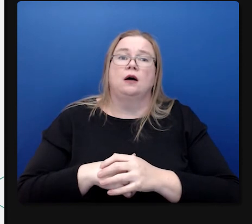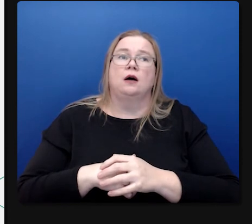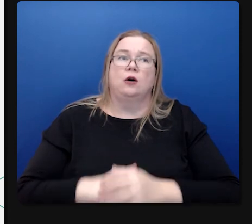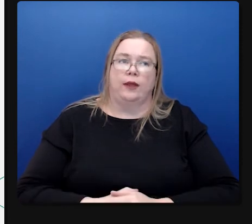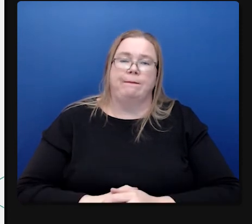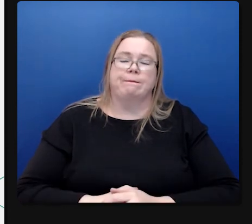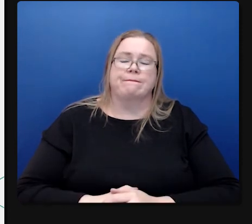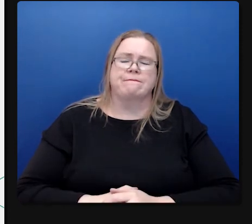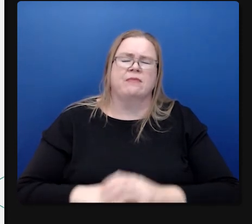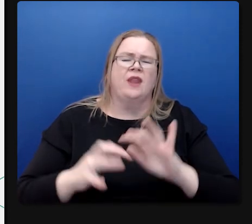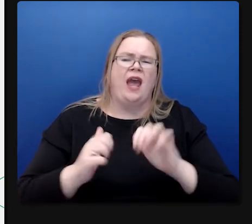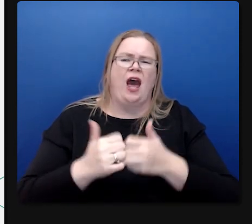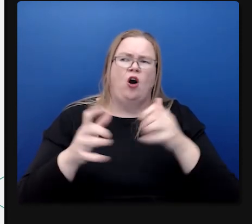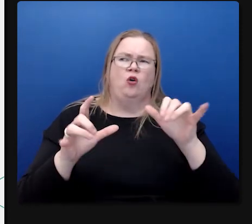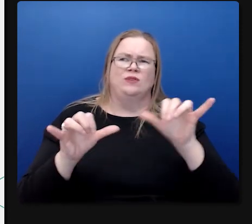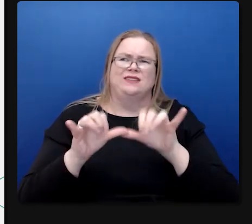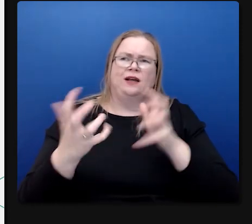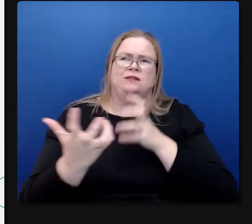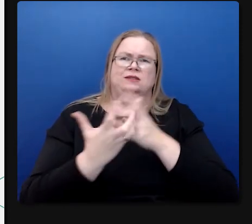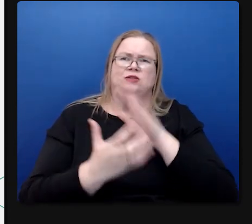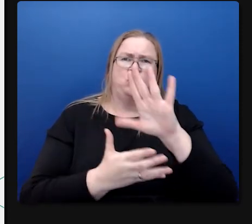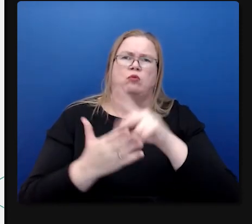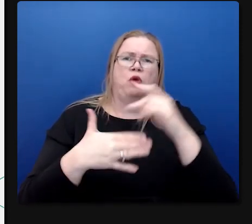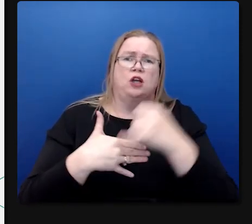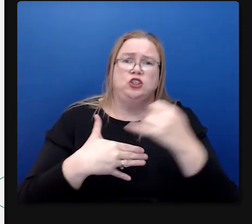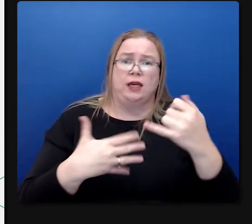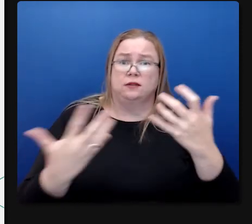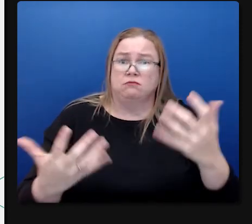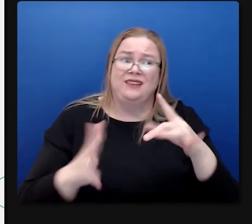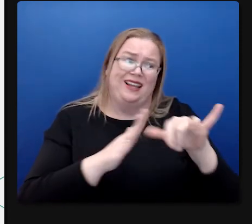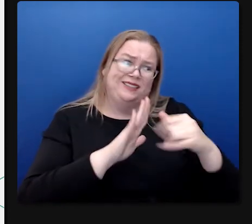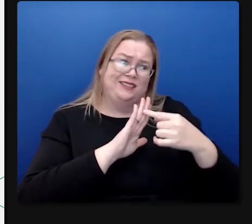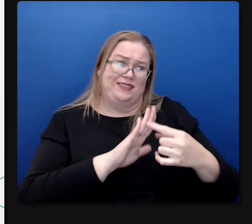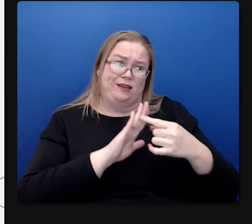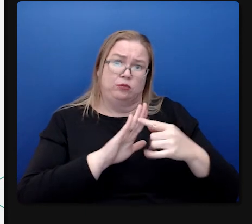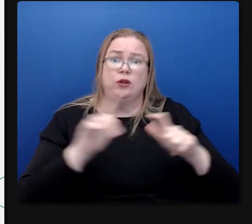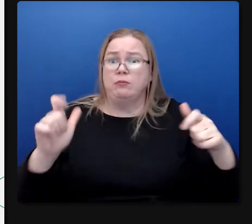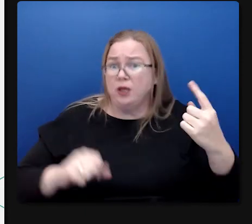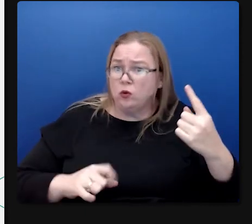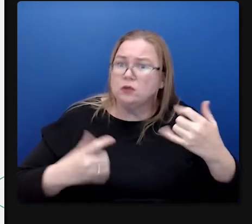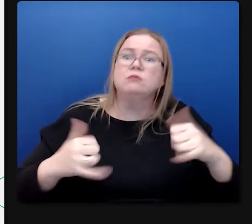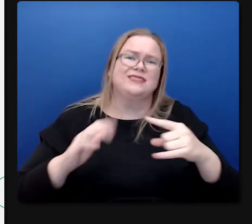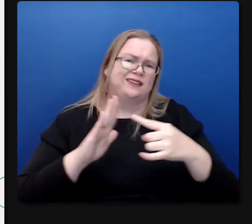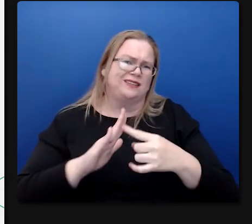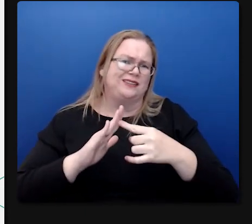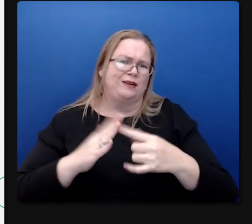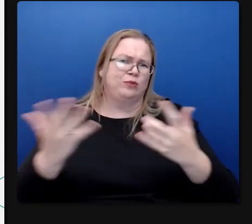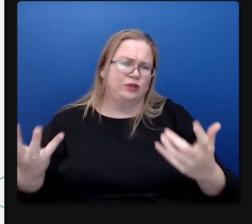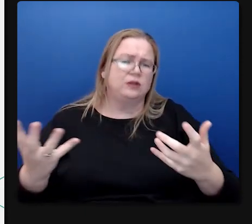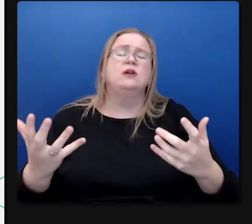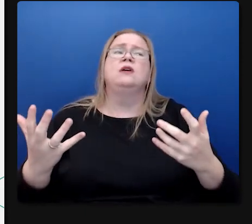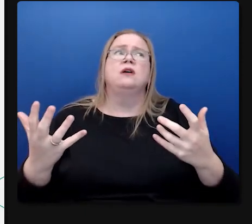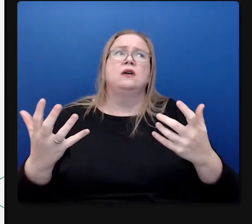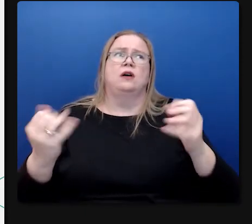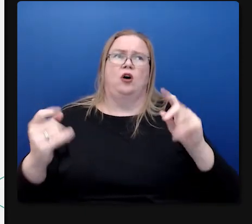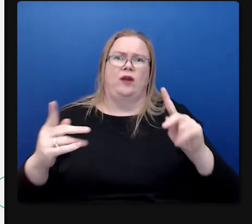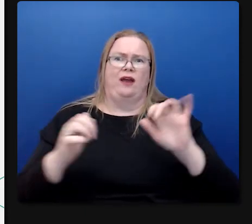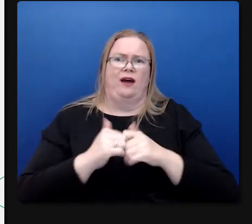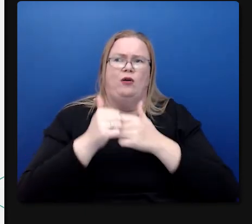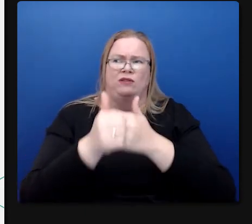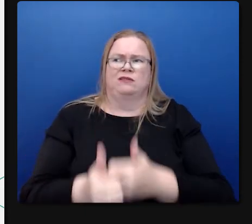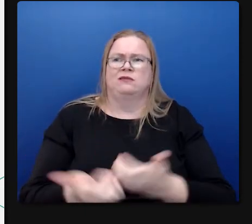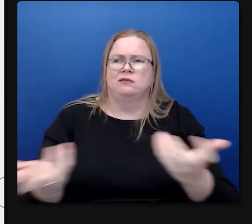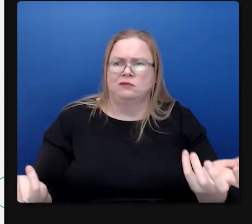But how does this actually scale up to your project, though? That is a sample project, a large one, but still a sample project. Where is this going to fall